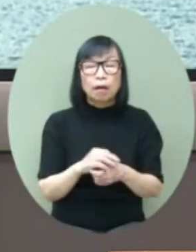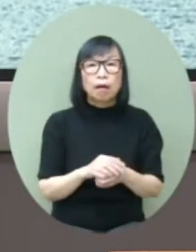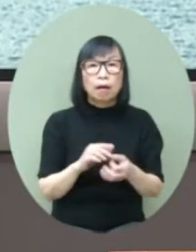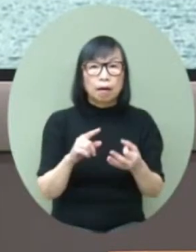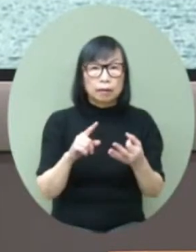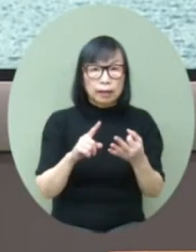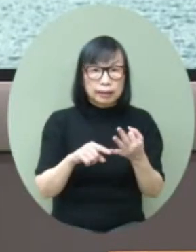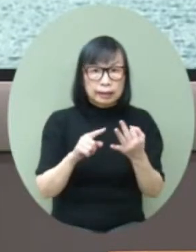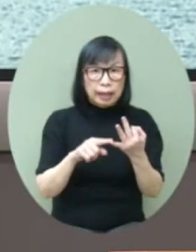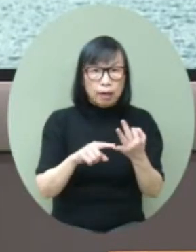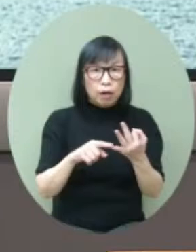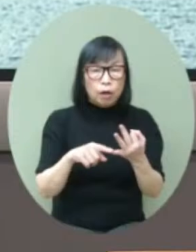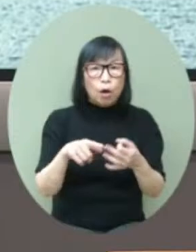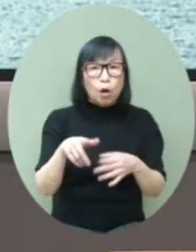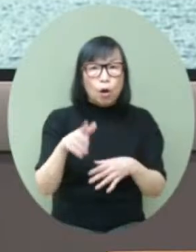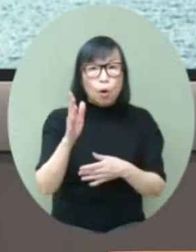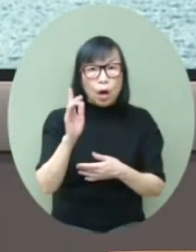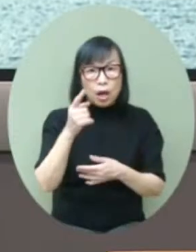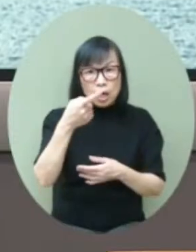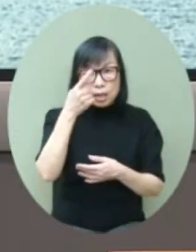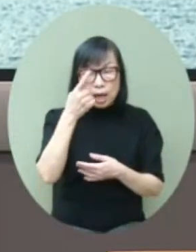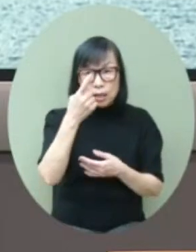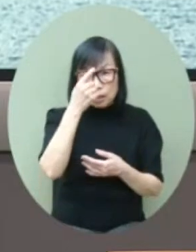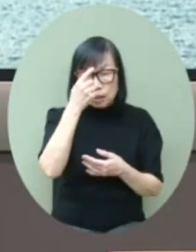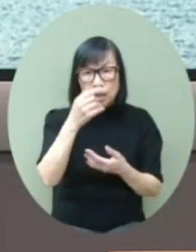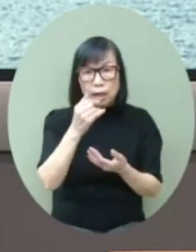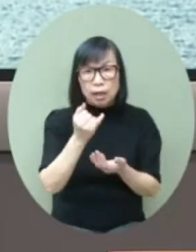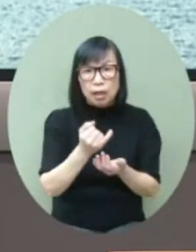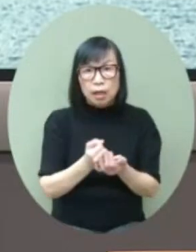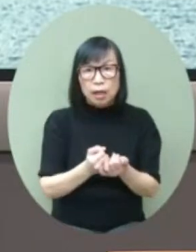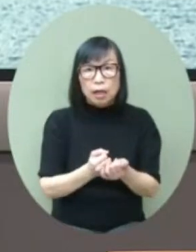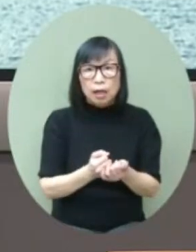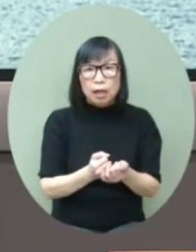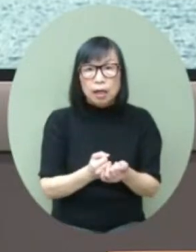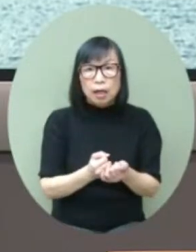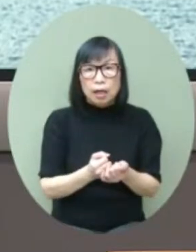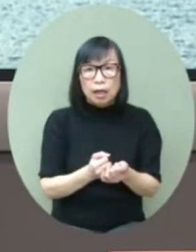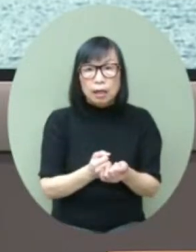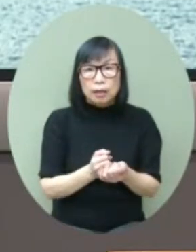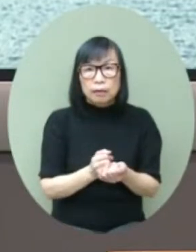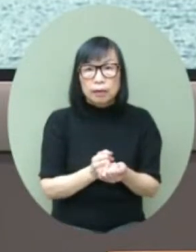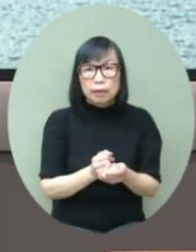one is the third Indonesian helper.